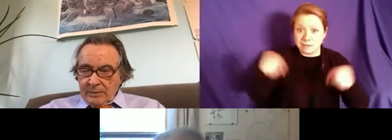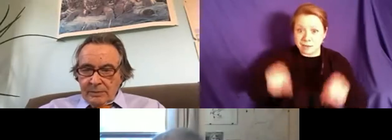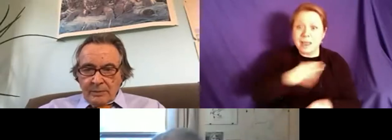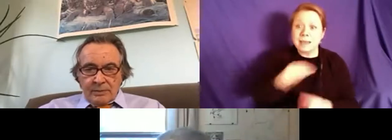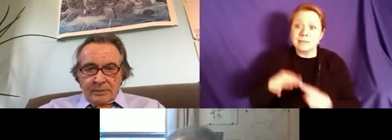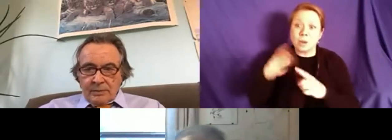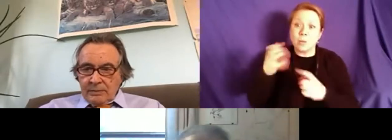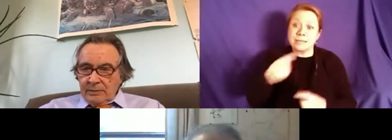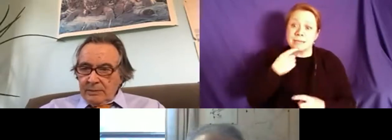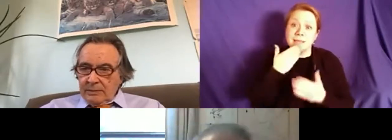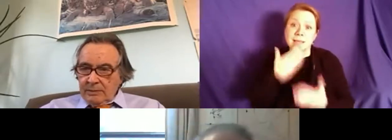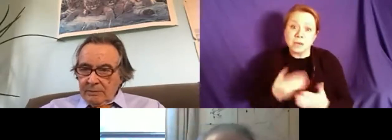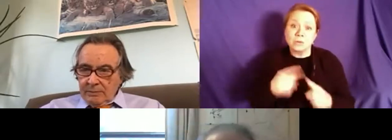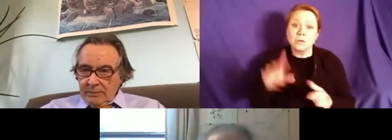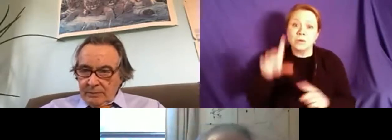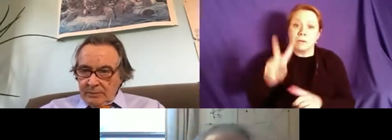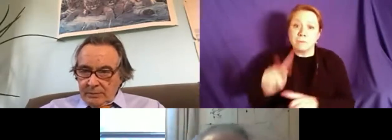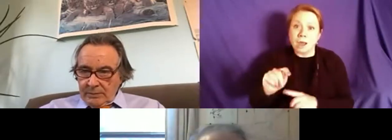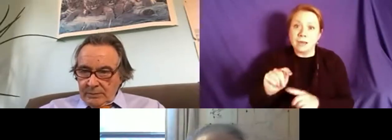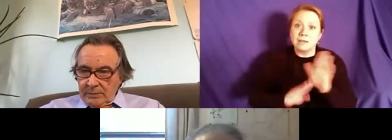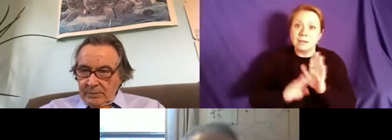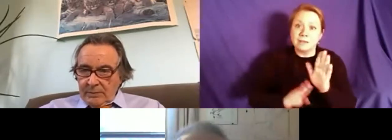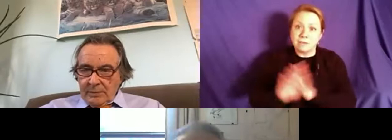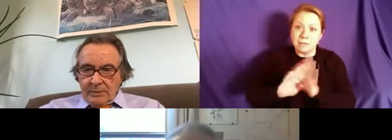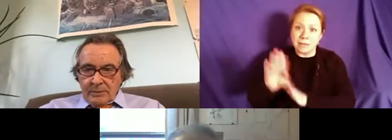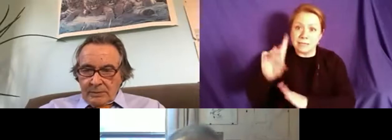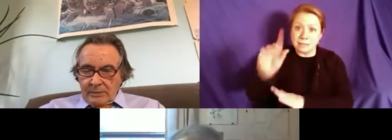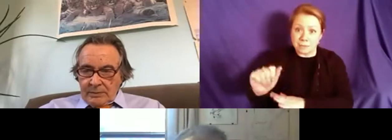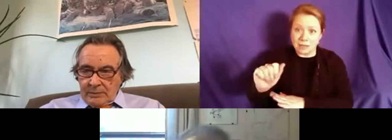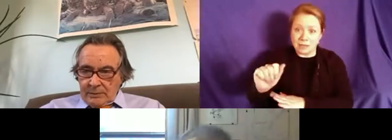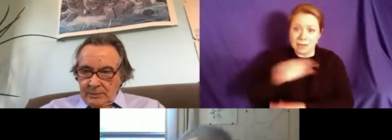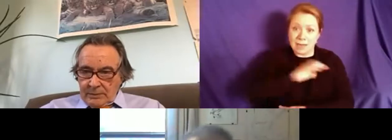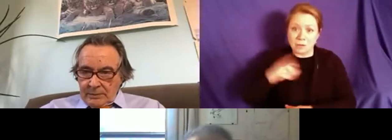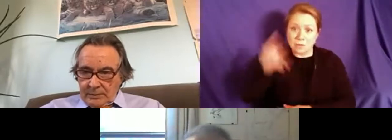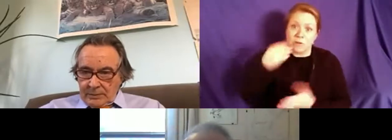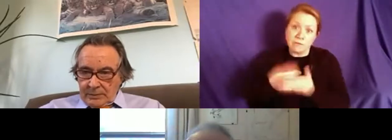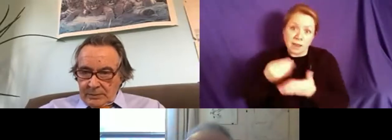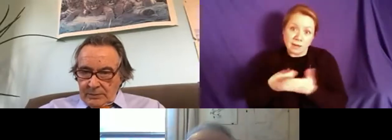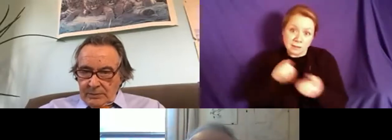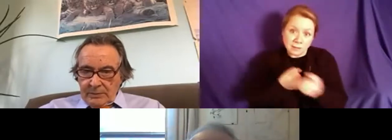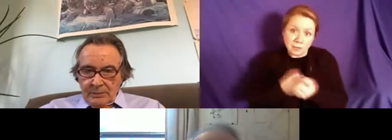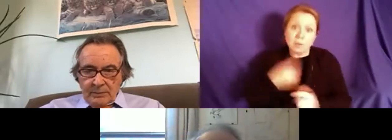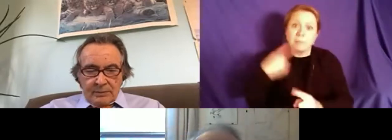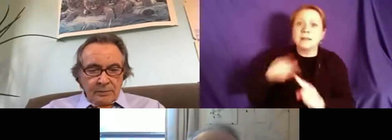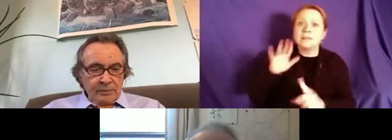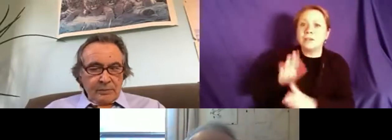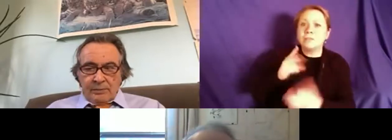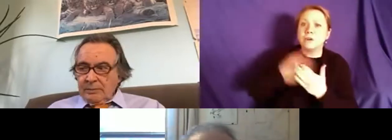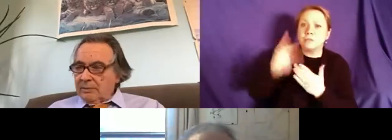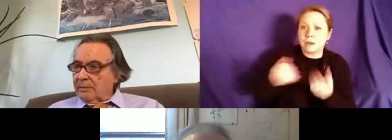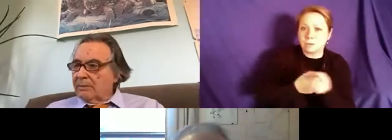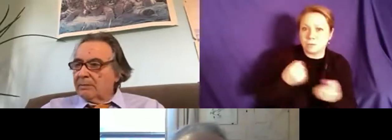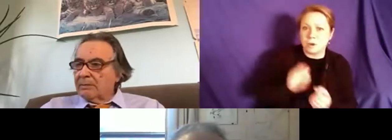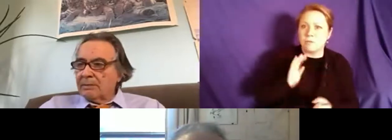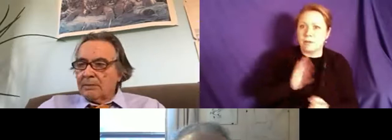thank the Vermont Developmental Disabilities Council for their financial support and for their programmatic support of our